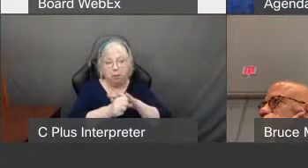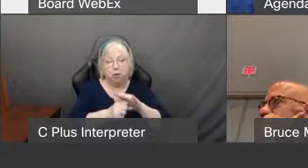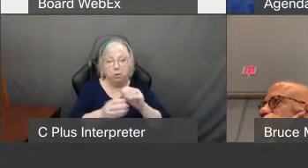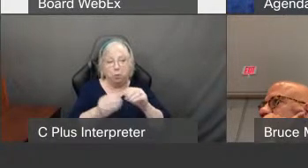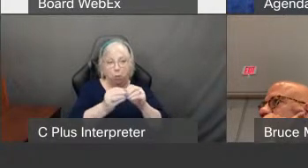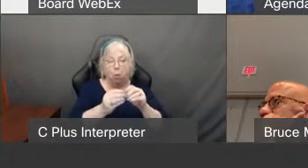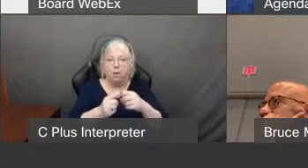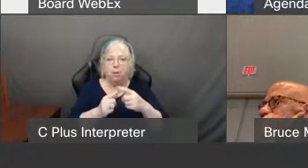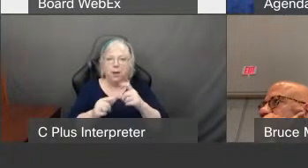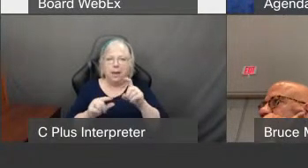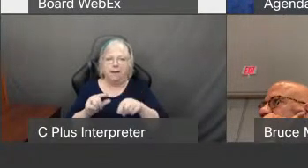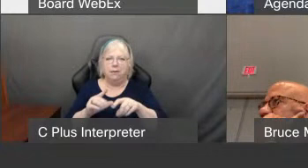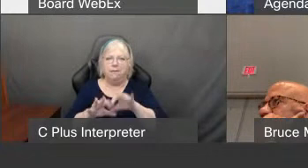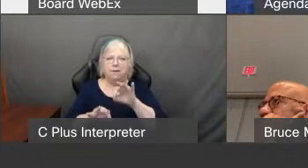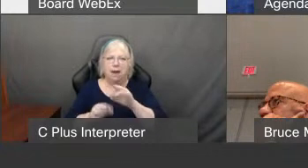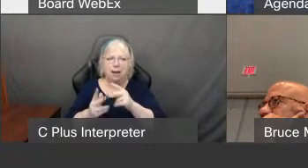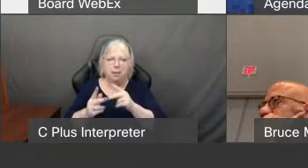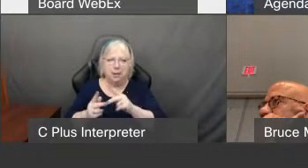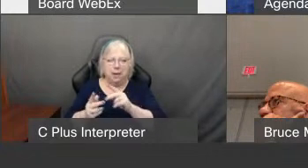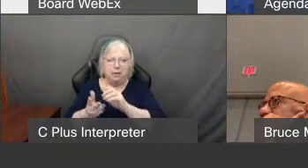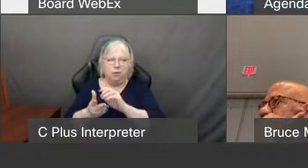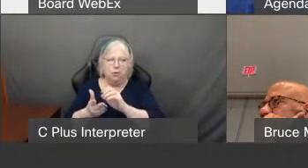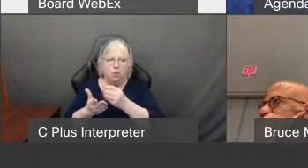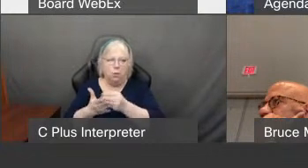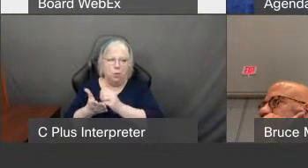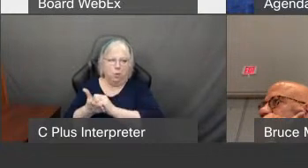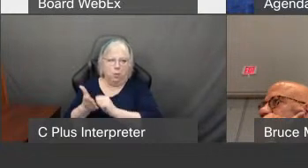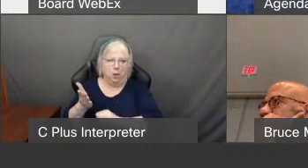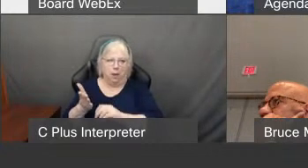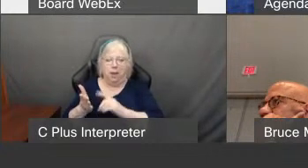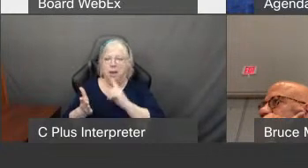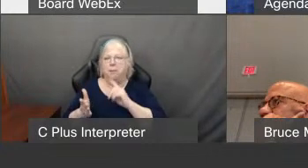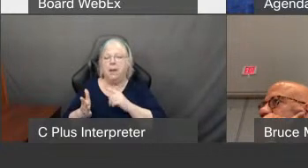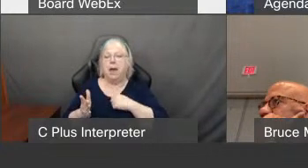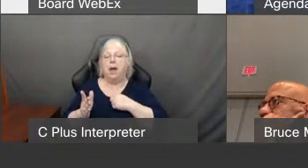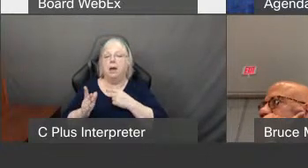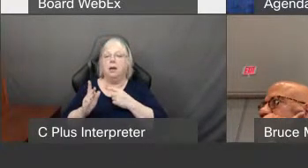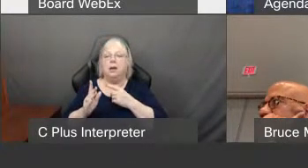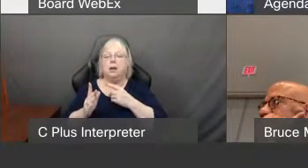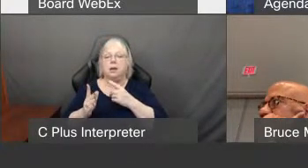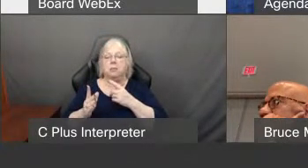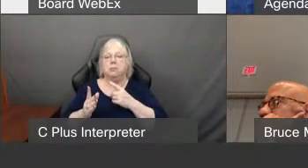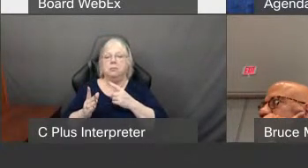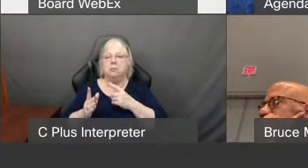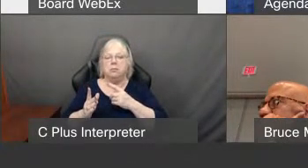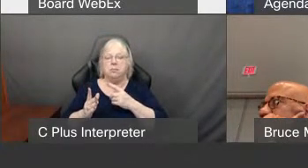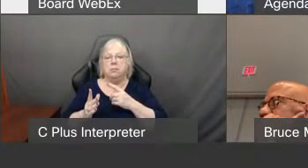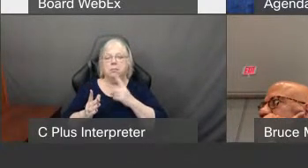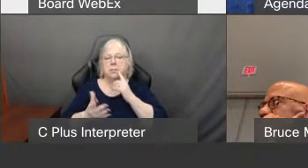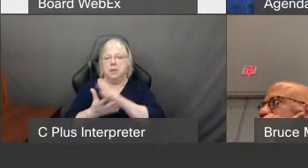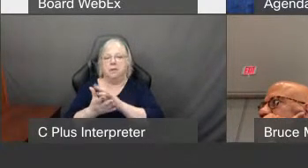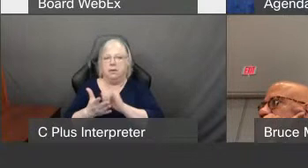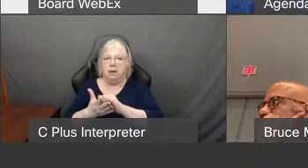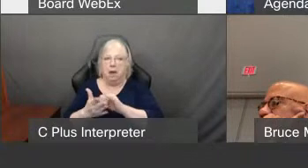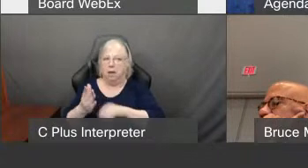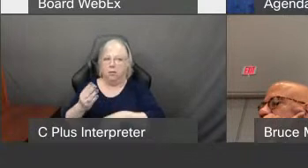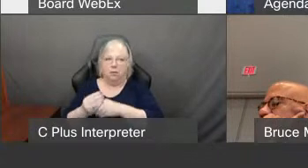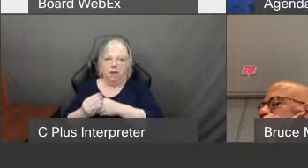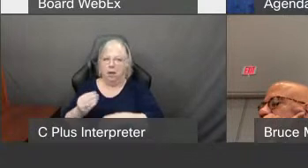And my recommendation would be not to add additional officers or personnel to the budget in that regard. Thank